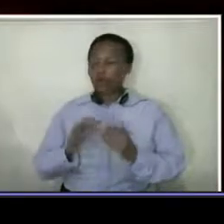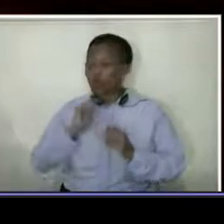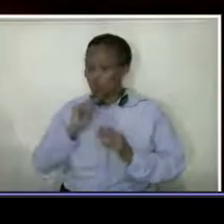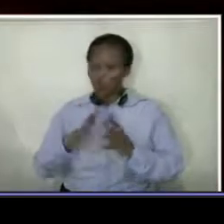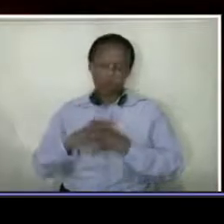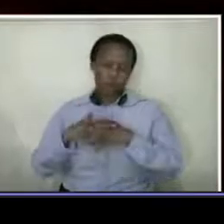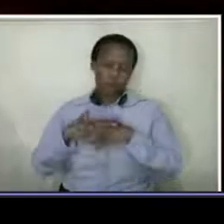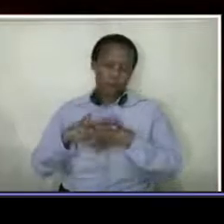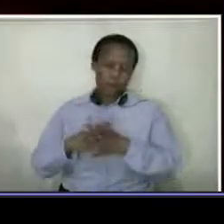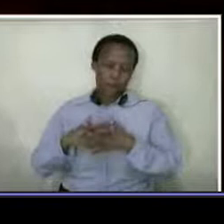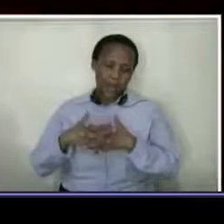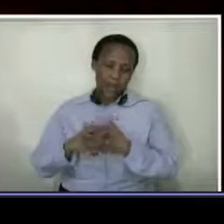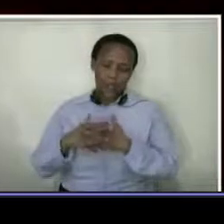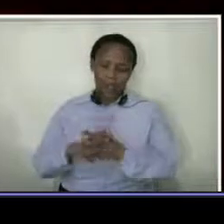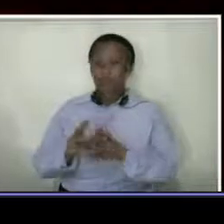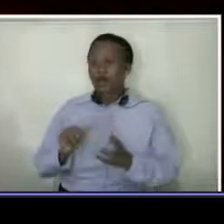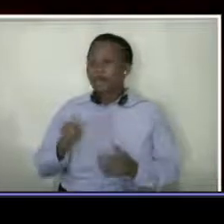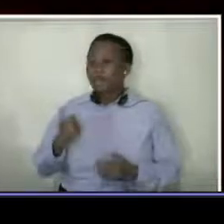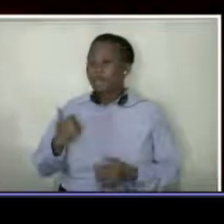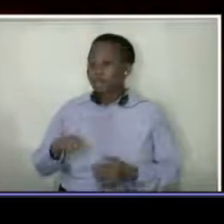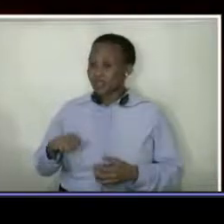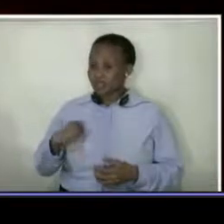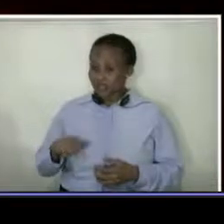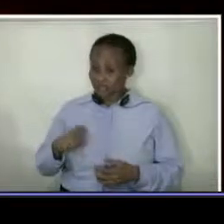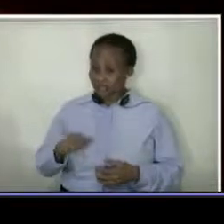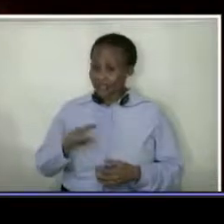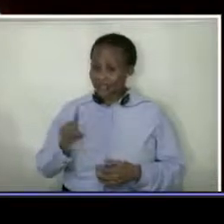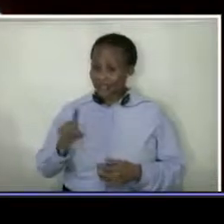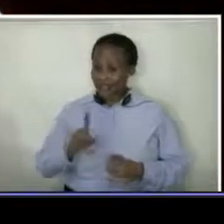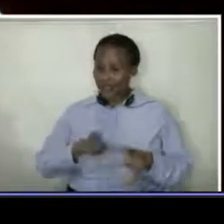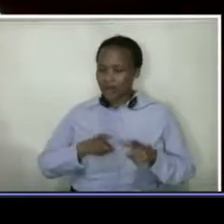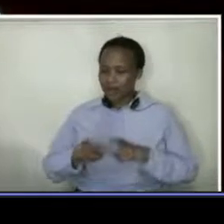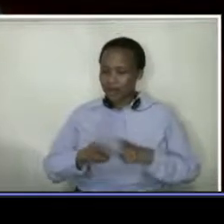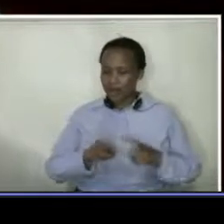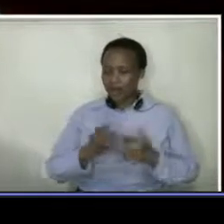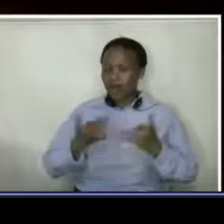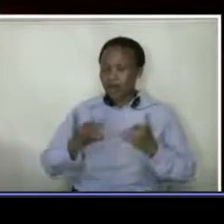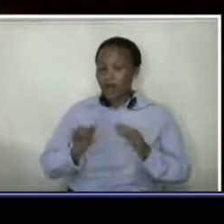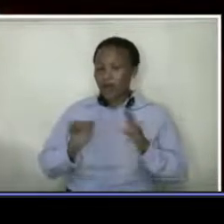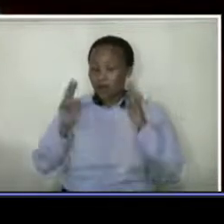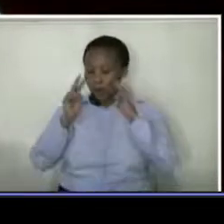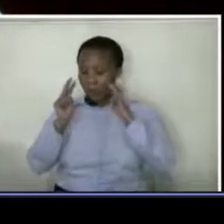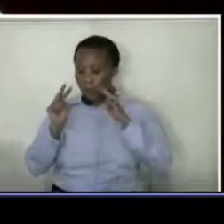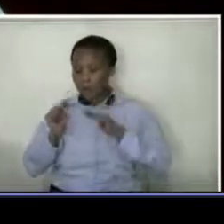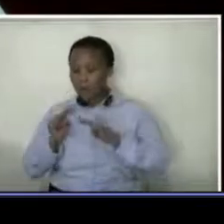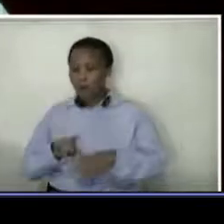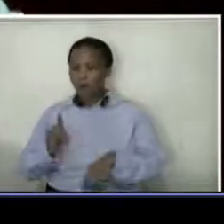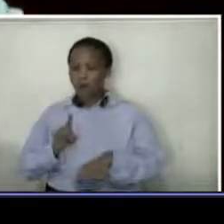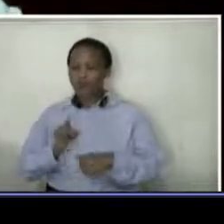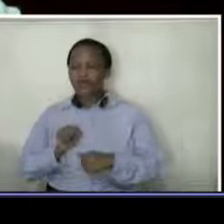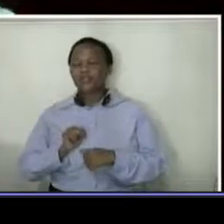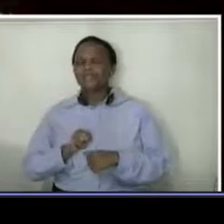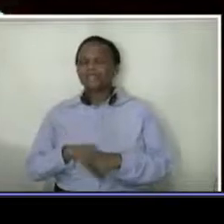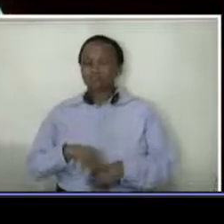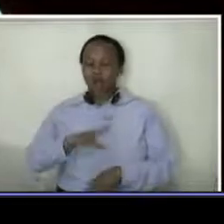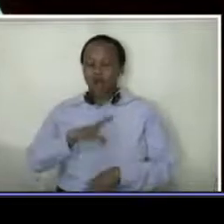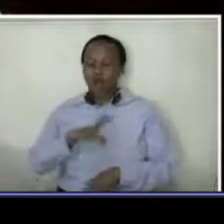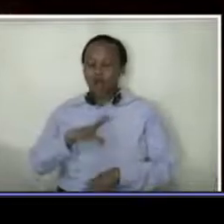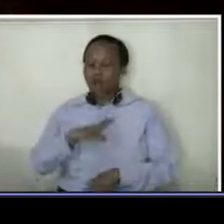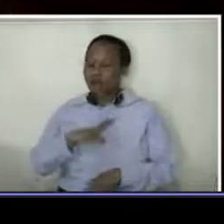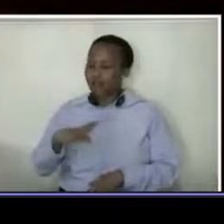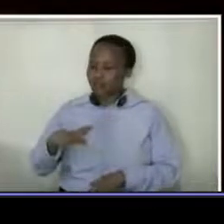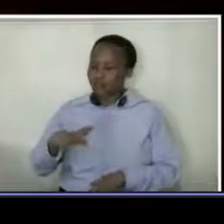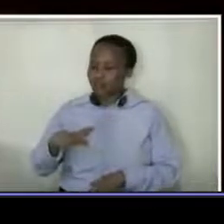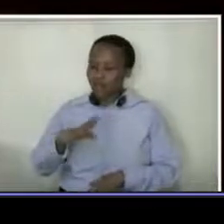nje Somlomo esingakusho ngale mikhandla. Buka nje umzinyathi une-irregular expenditure